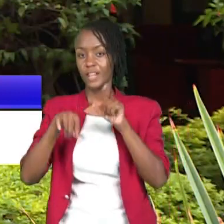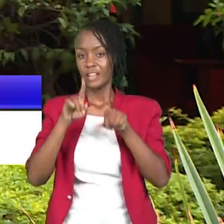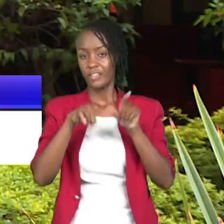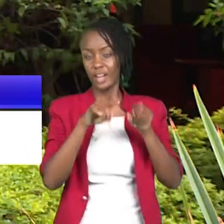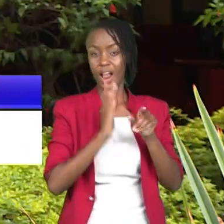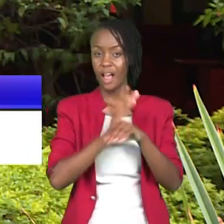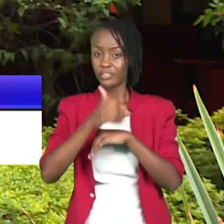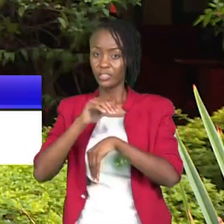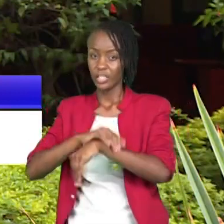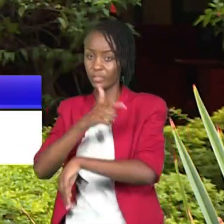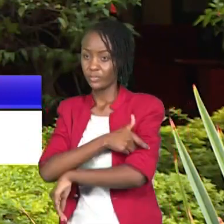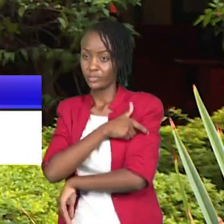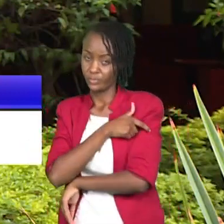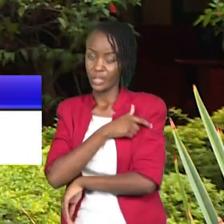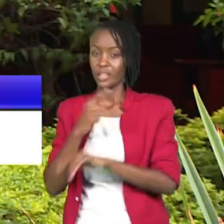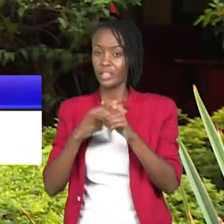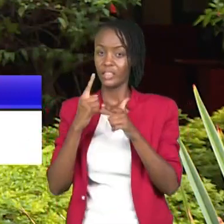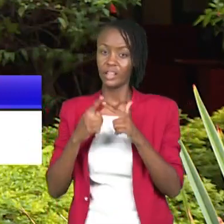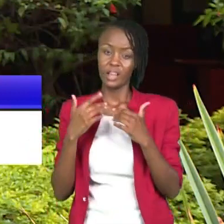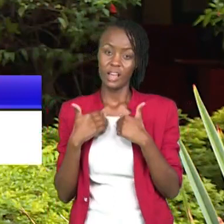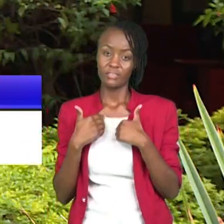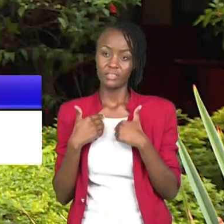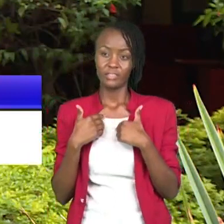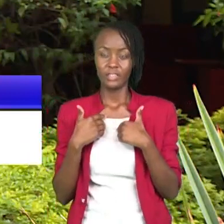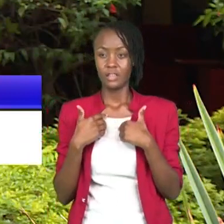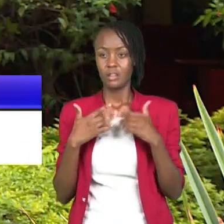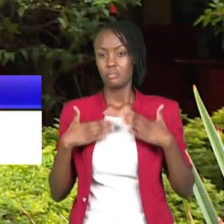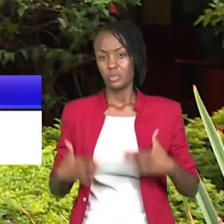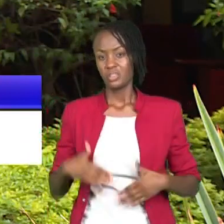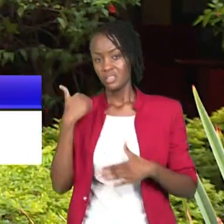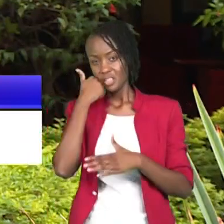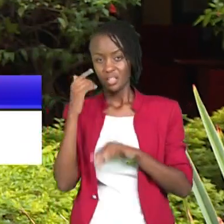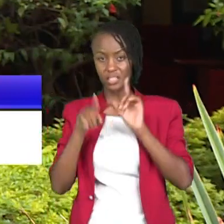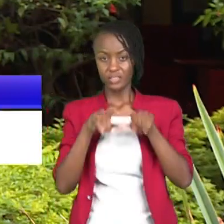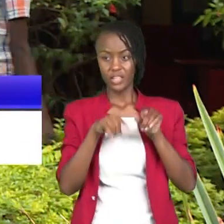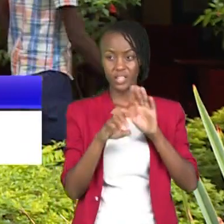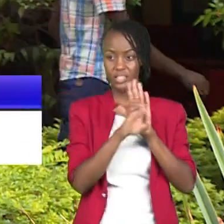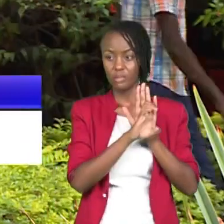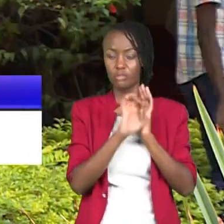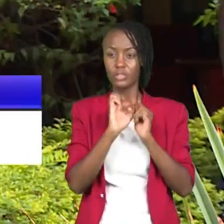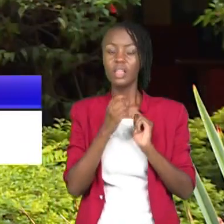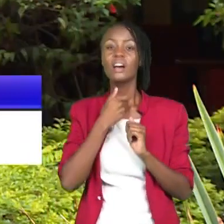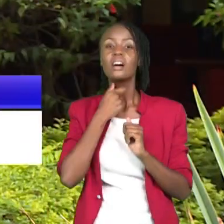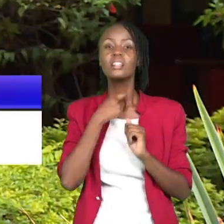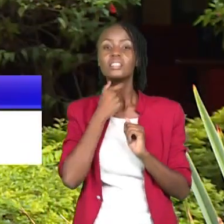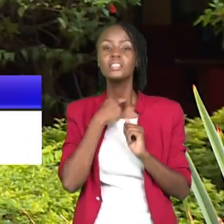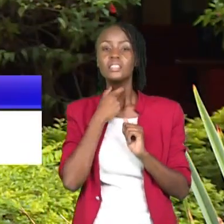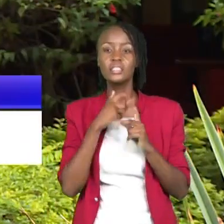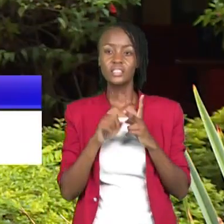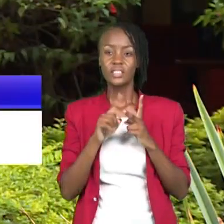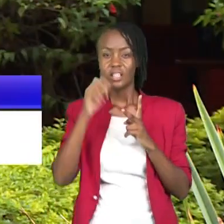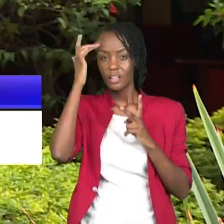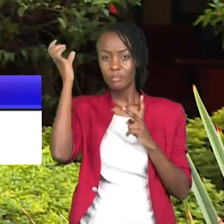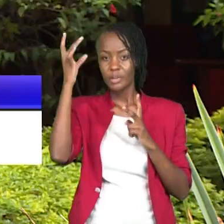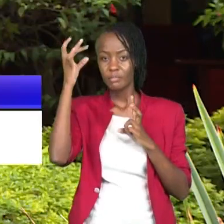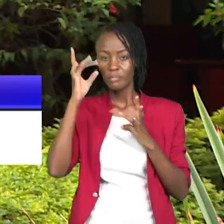every individual responds differently to the vaccine. So you can get sore throat, mild headache,